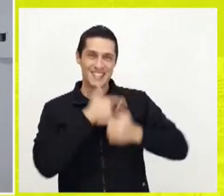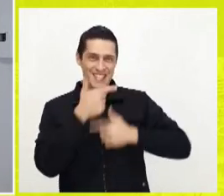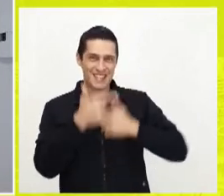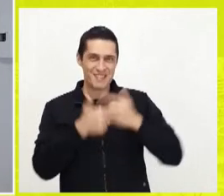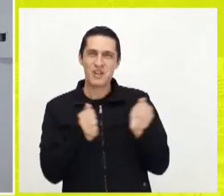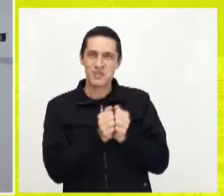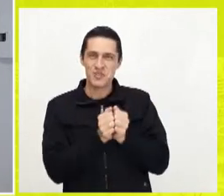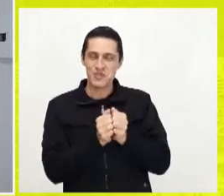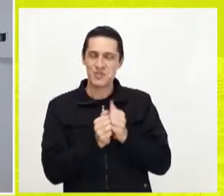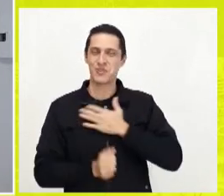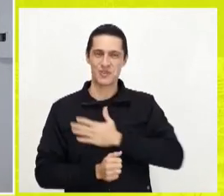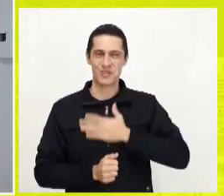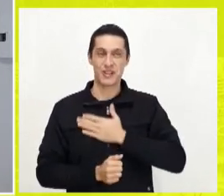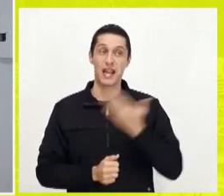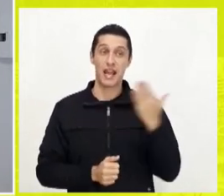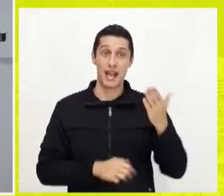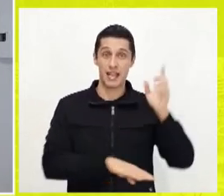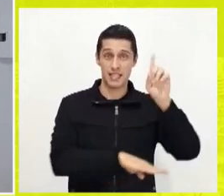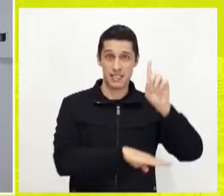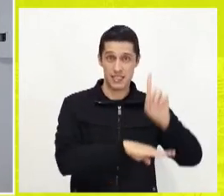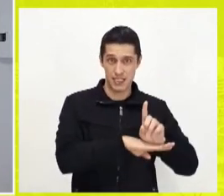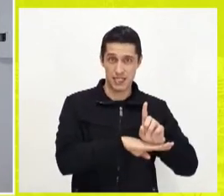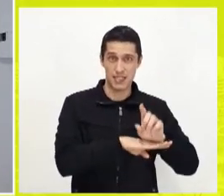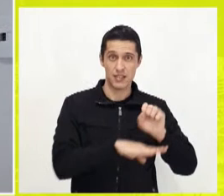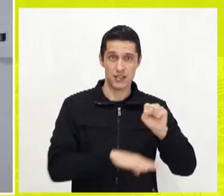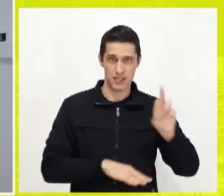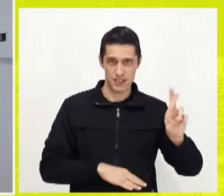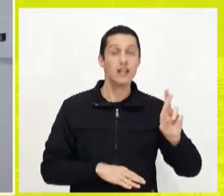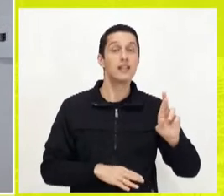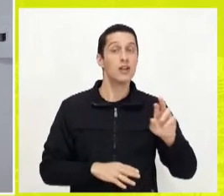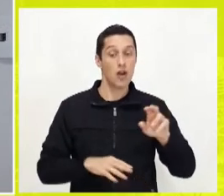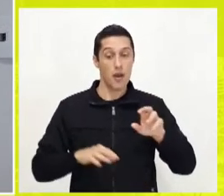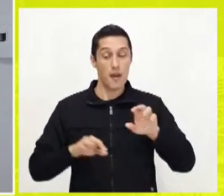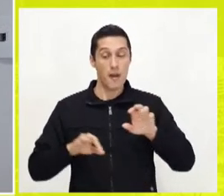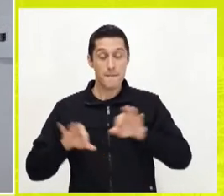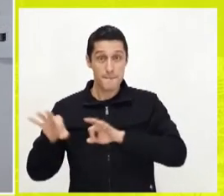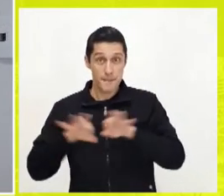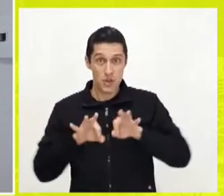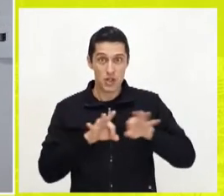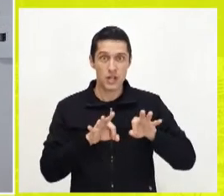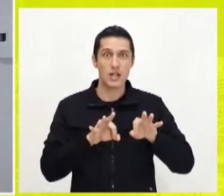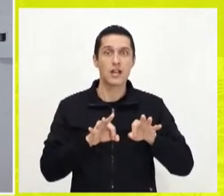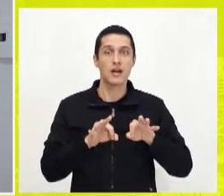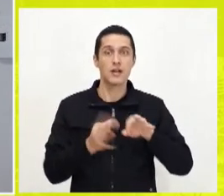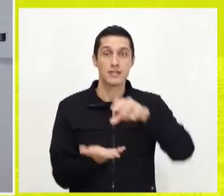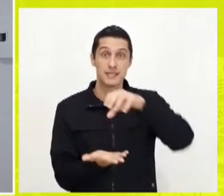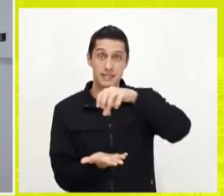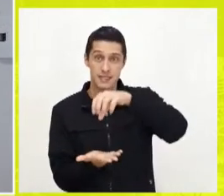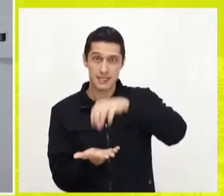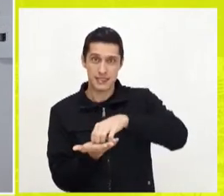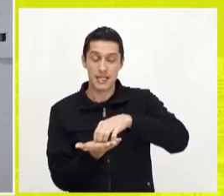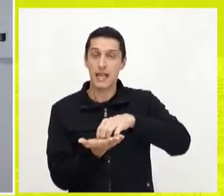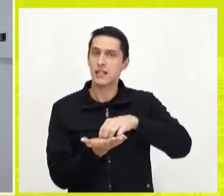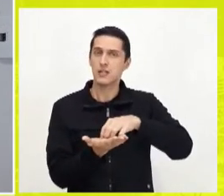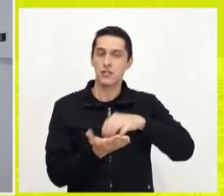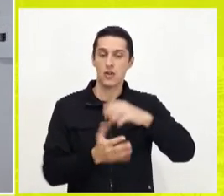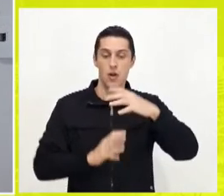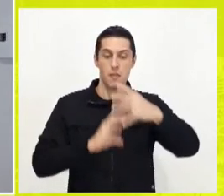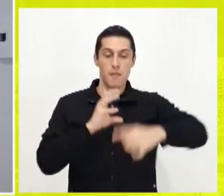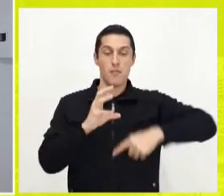of lupa chris is the senior director of the international center for journalists